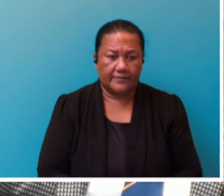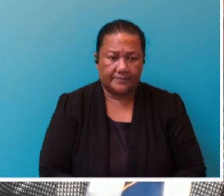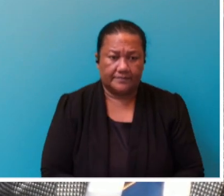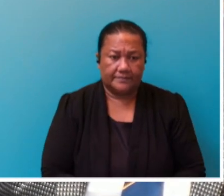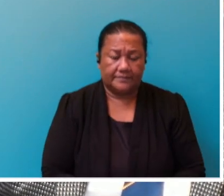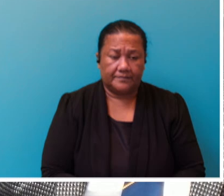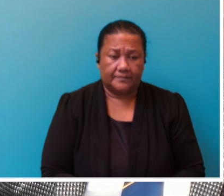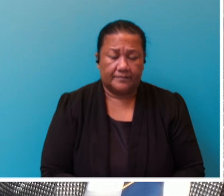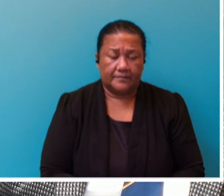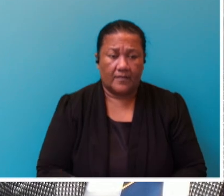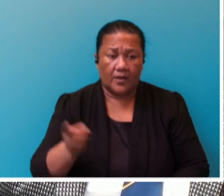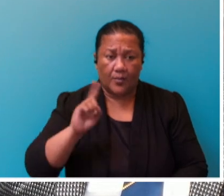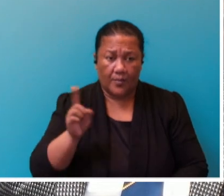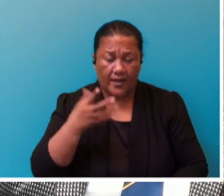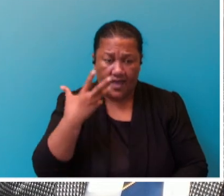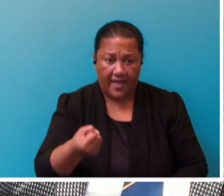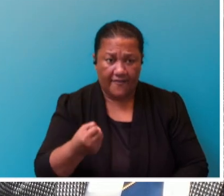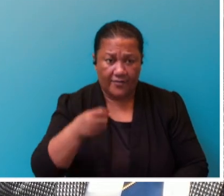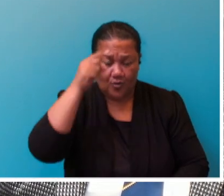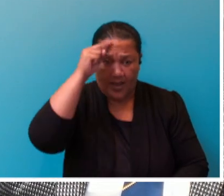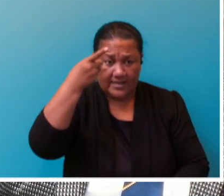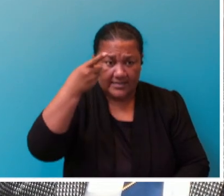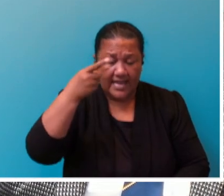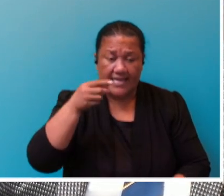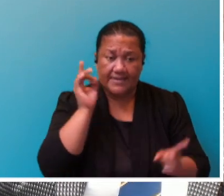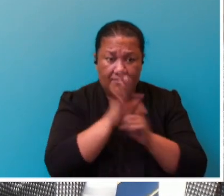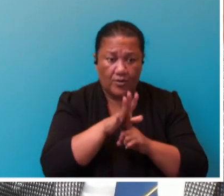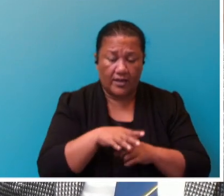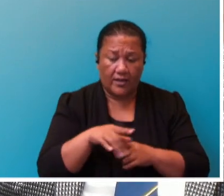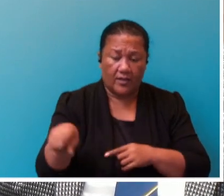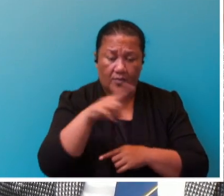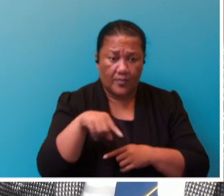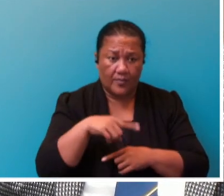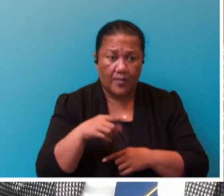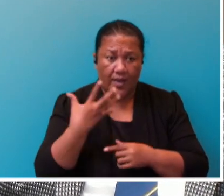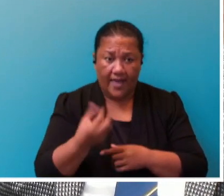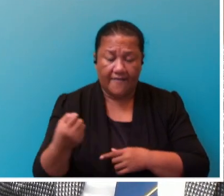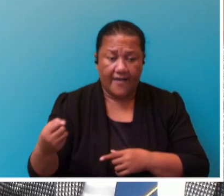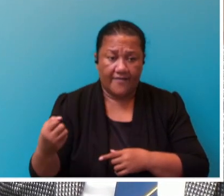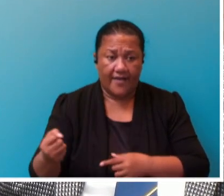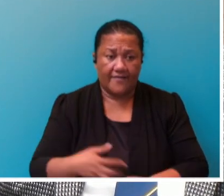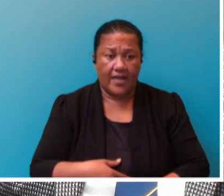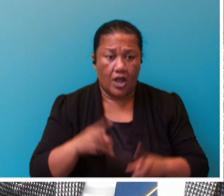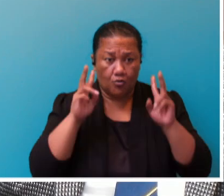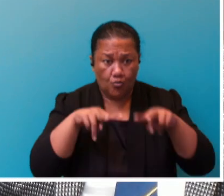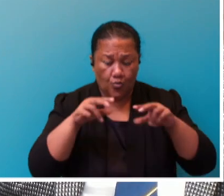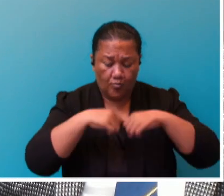The intent here, Honourable Speaker, is to understand what we have and then look at how